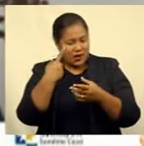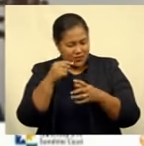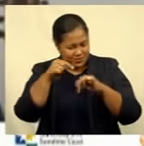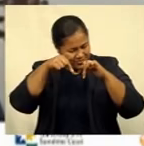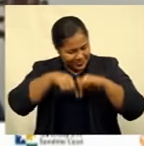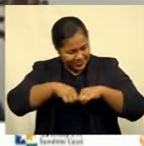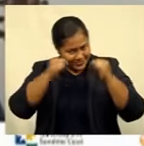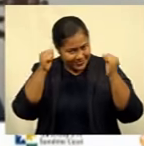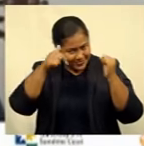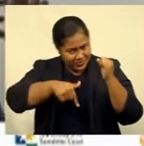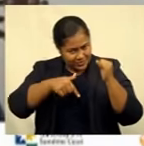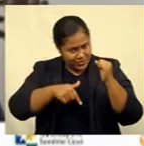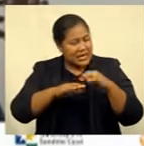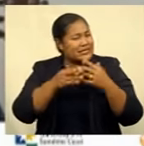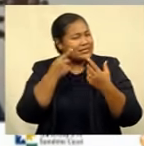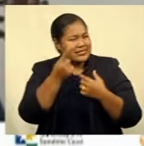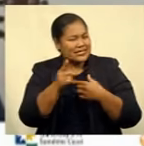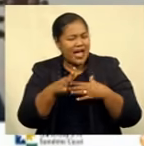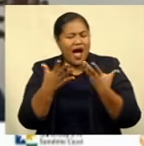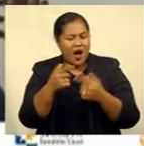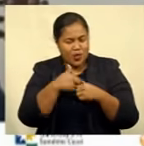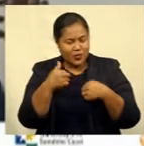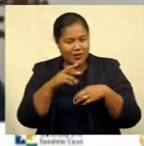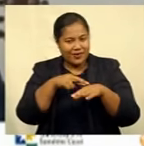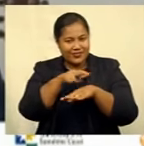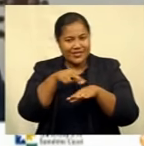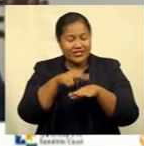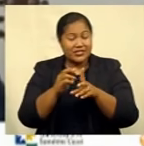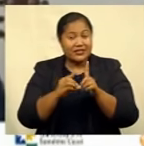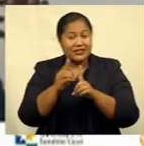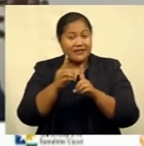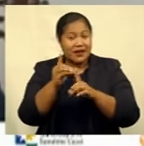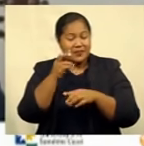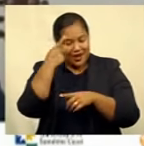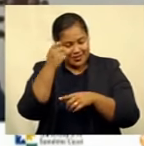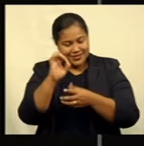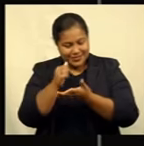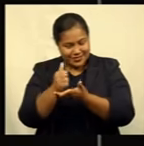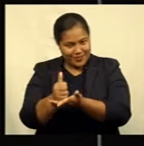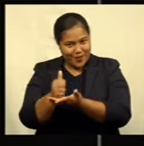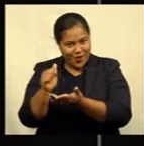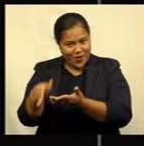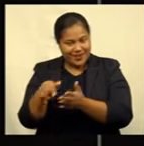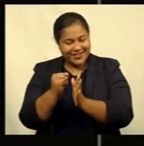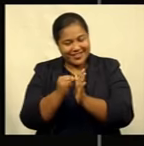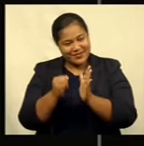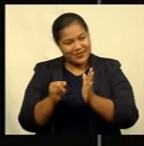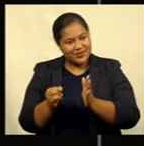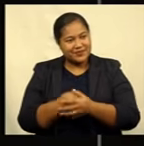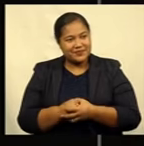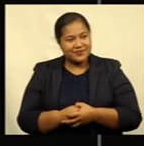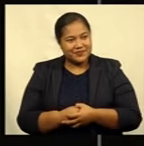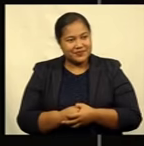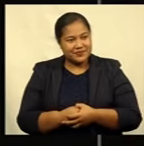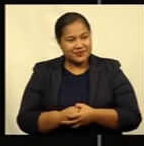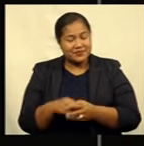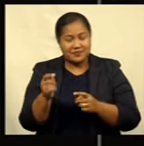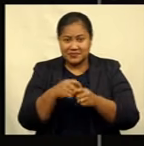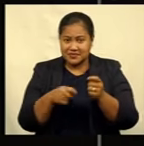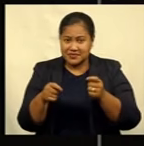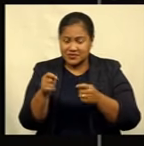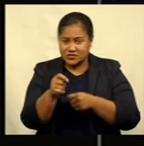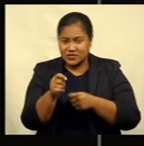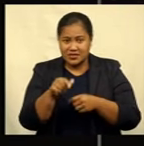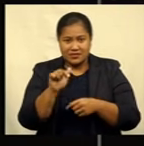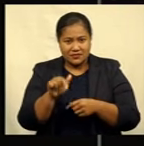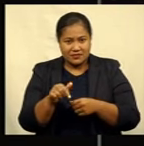and see how, as a region, we can develop ideas to support our industries. And here are the exchange rates as